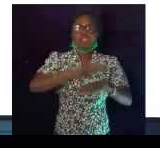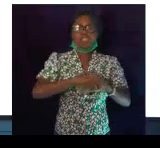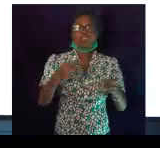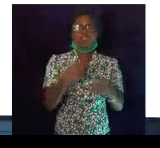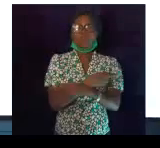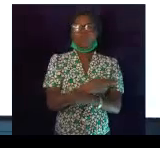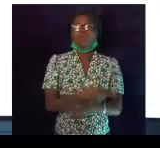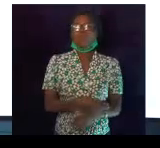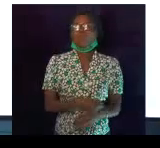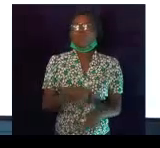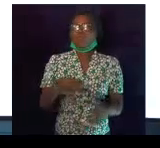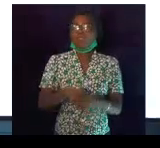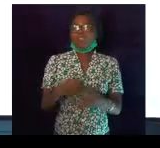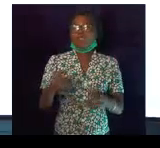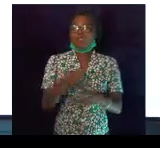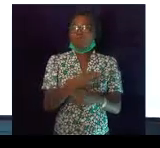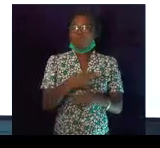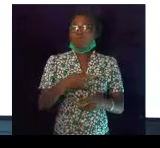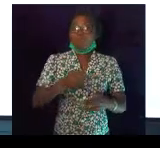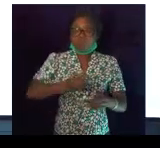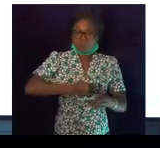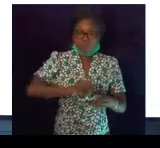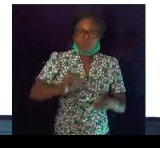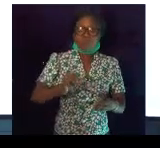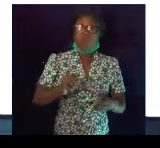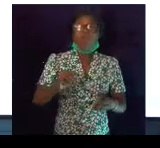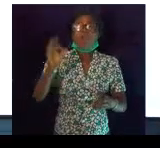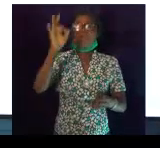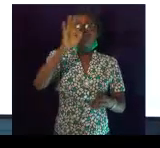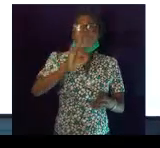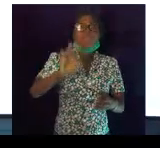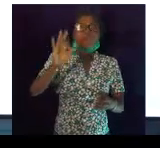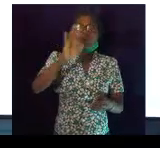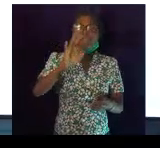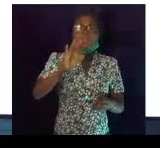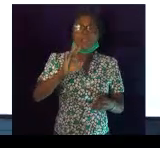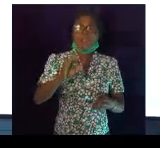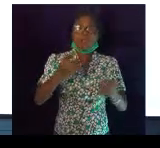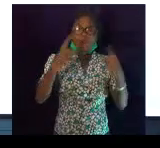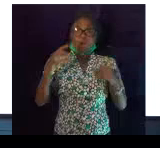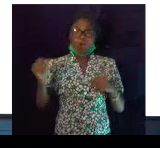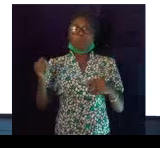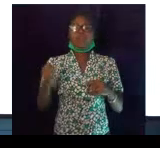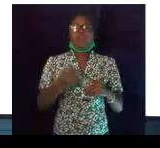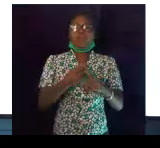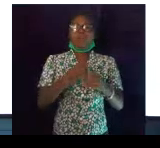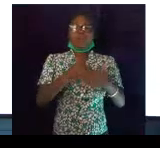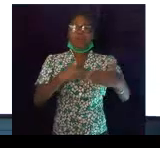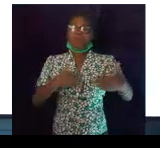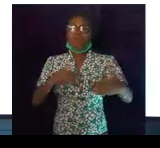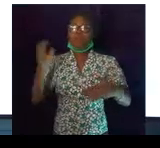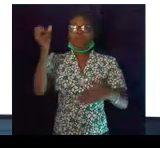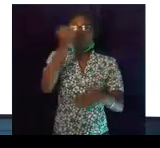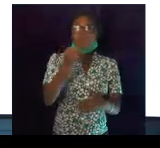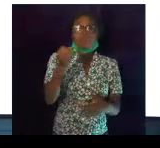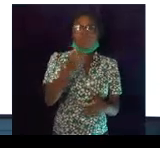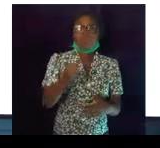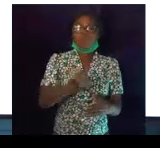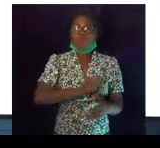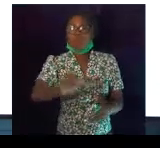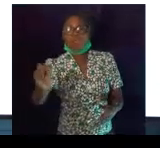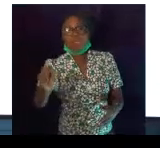the preposition? Please underline. Friday comes before Saturday. Please underline